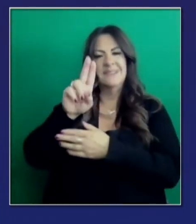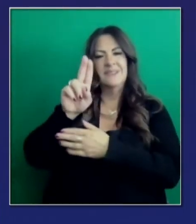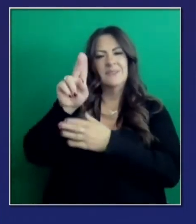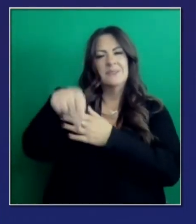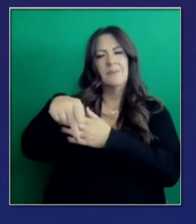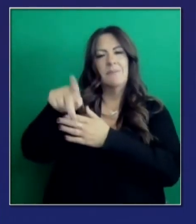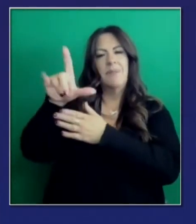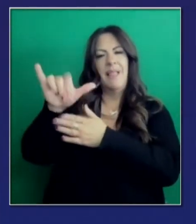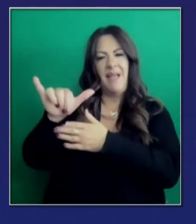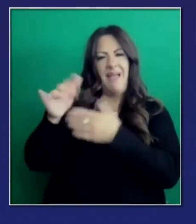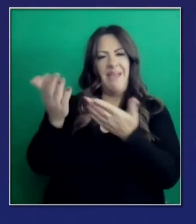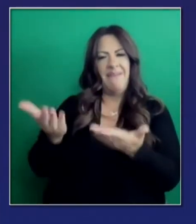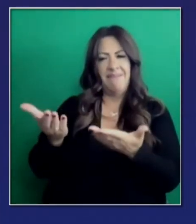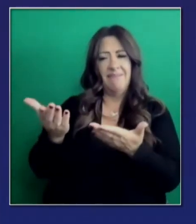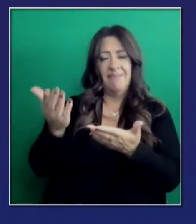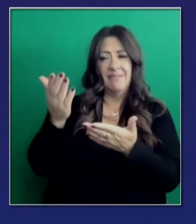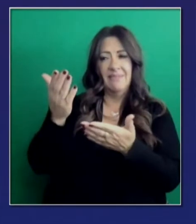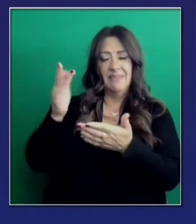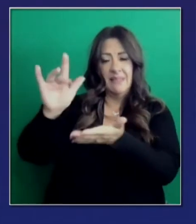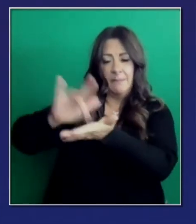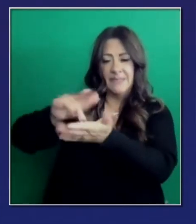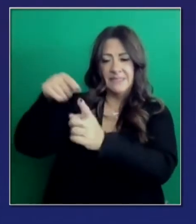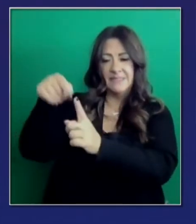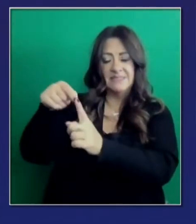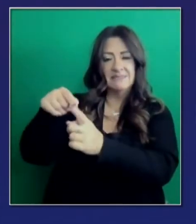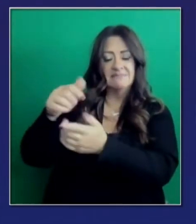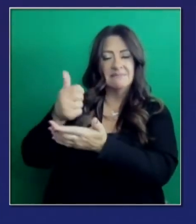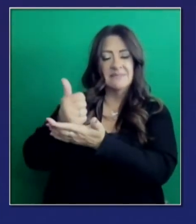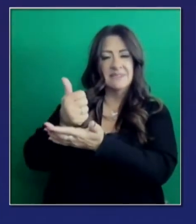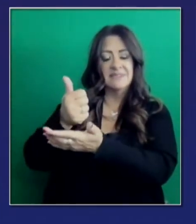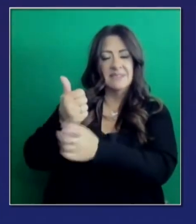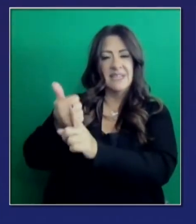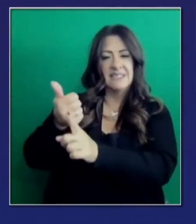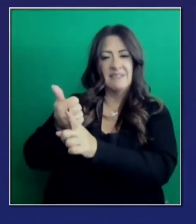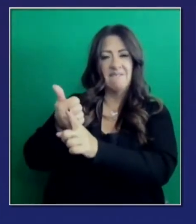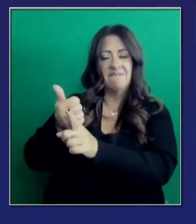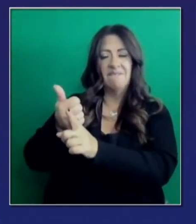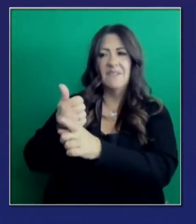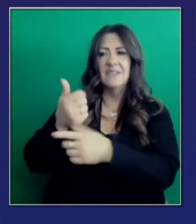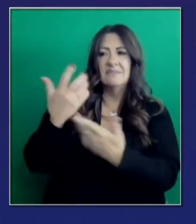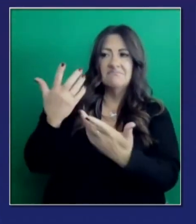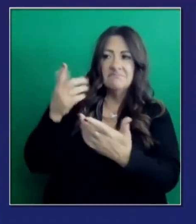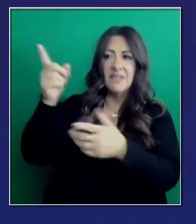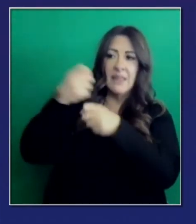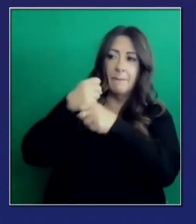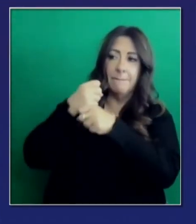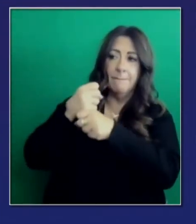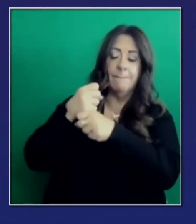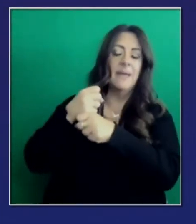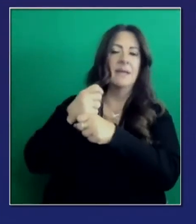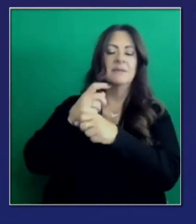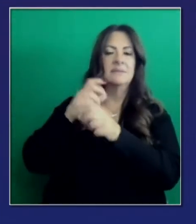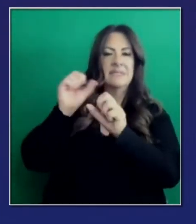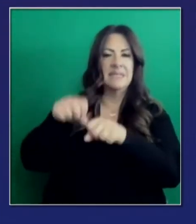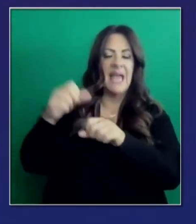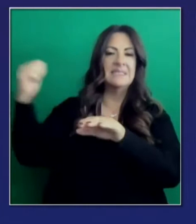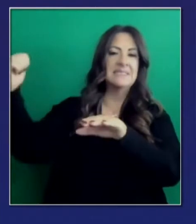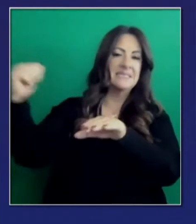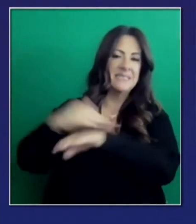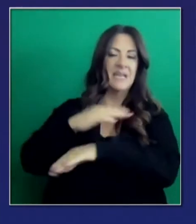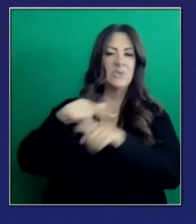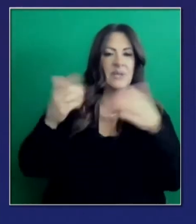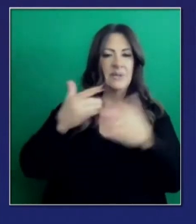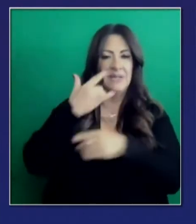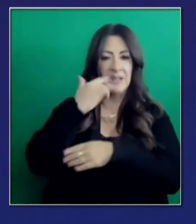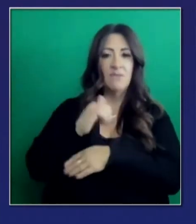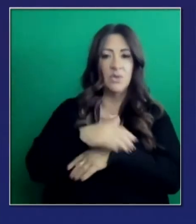are attitudes related to vaccines that also need to be addressed, and that's not insignificant. So you combine those two, but substantively